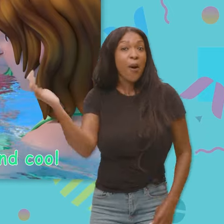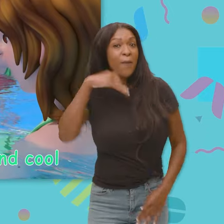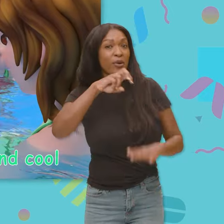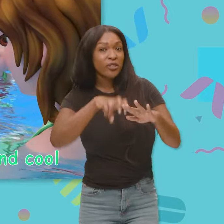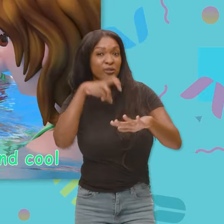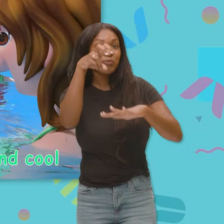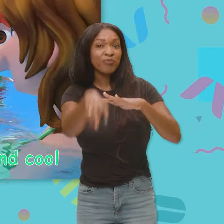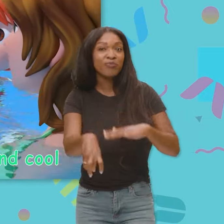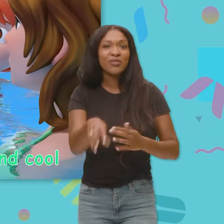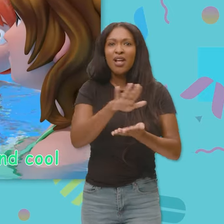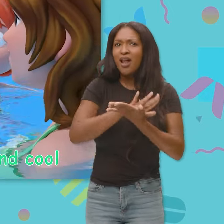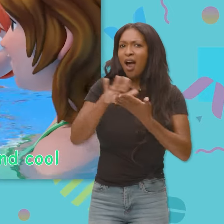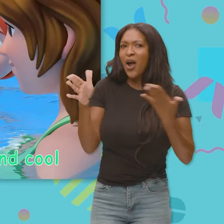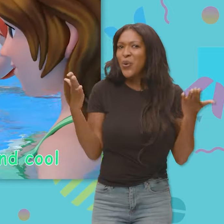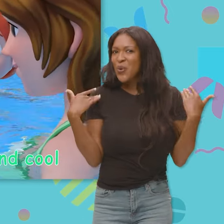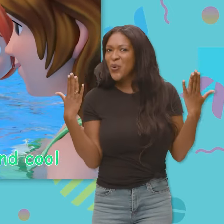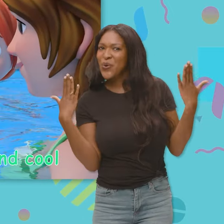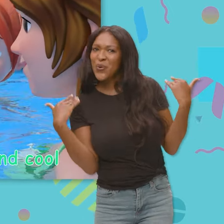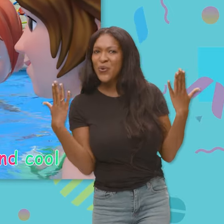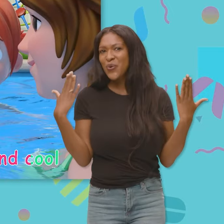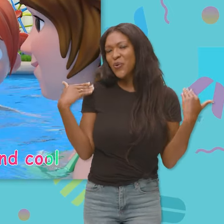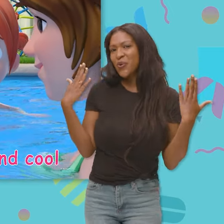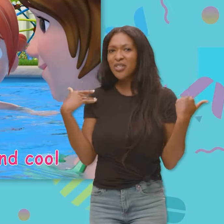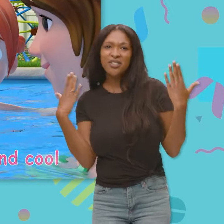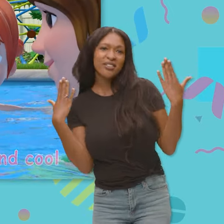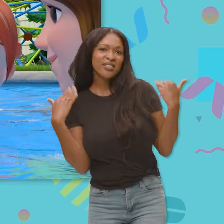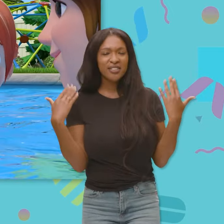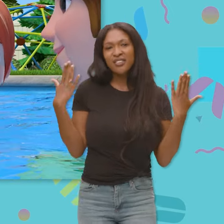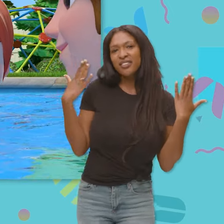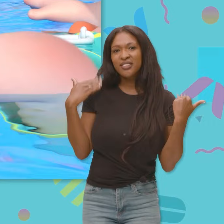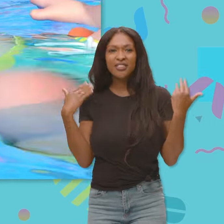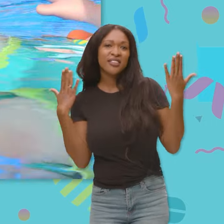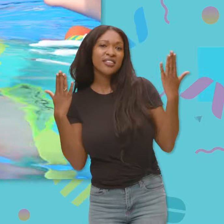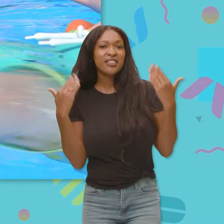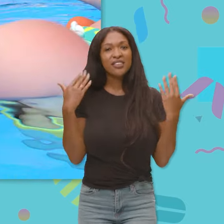I jump in the water, it's nice and cool